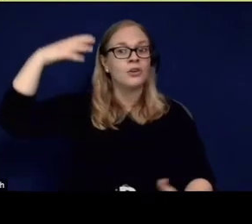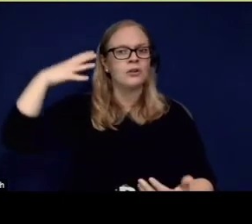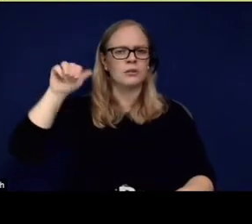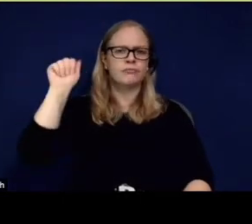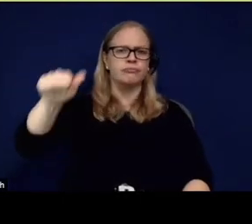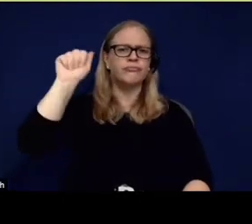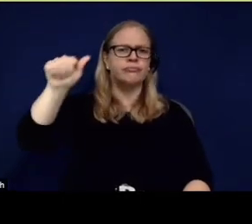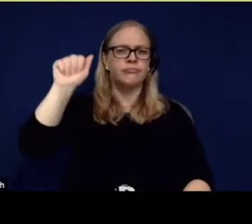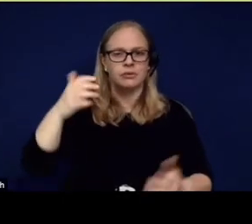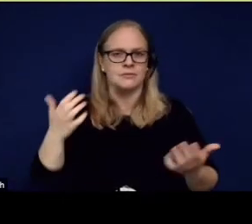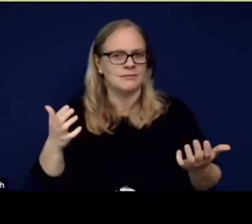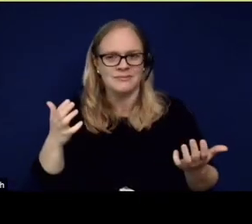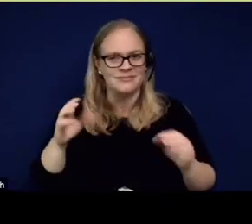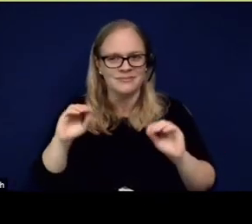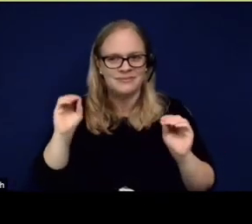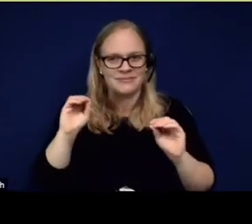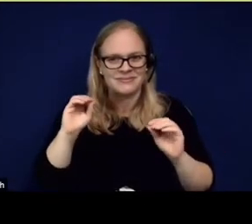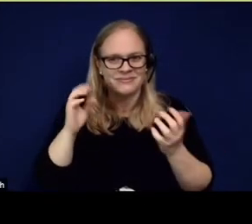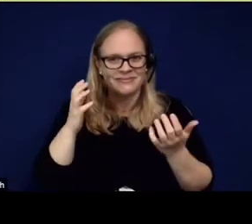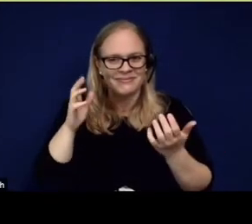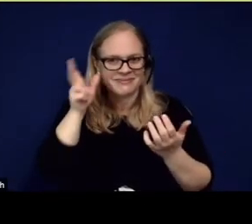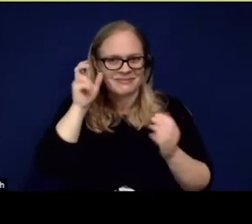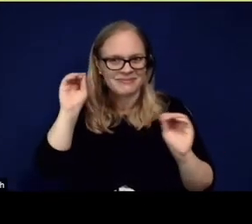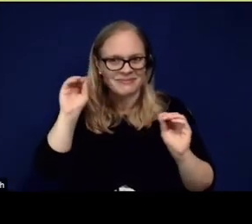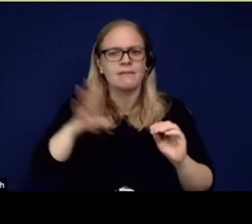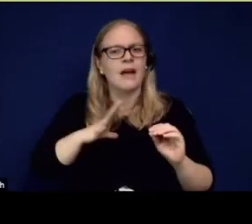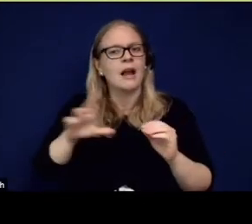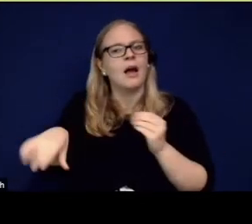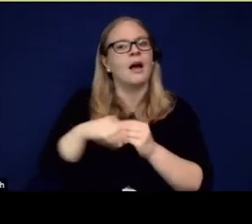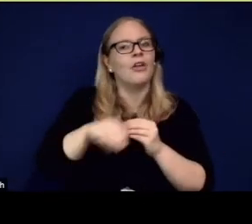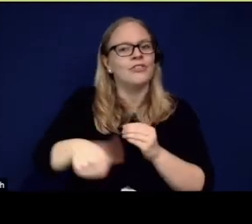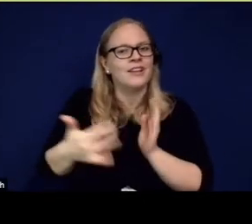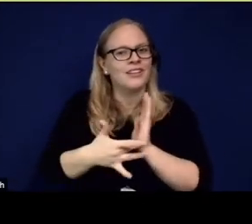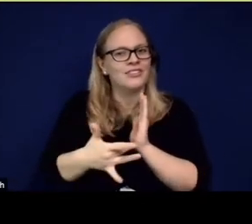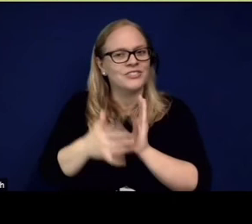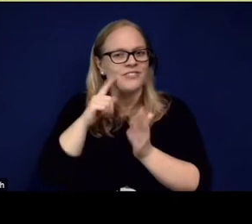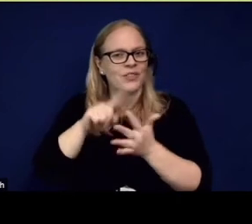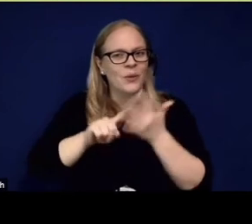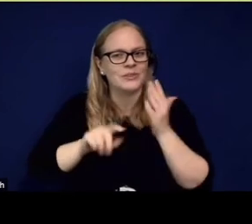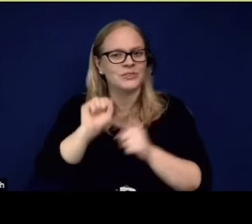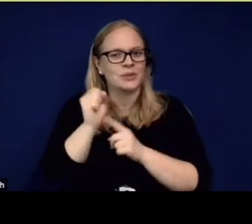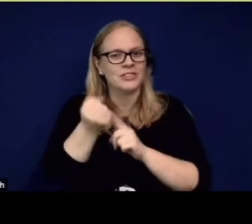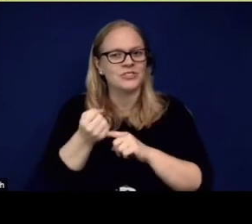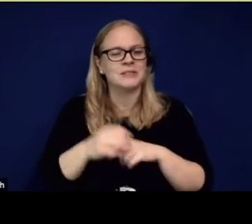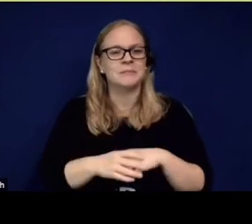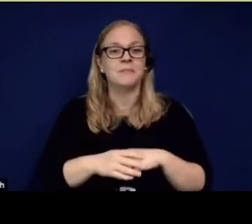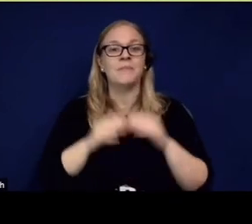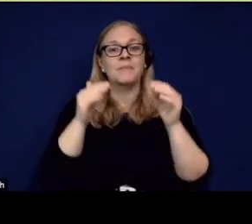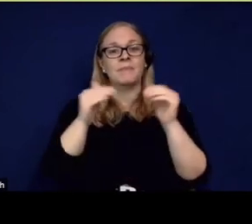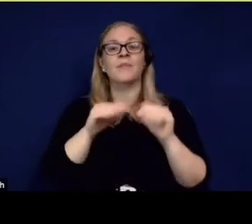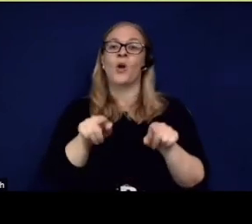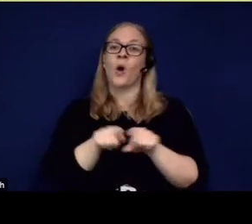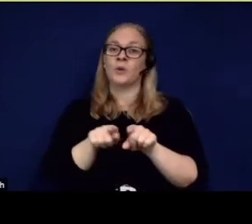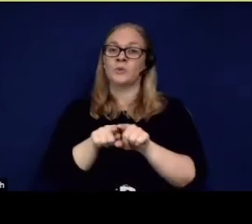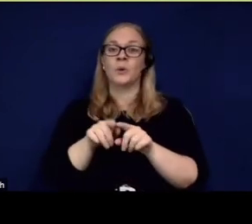to. And at Gallaudet, what are our students taught? Professional integrity,